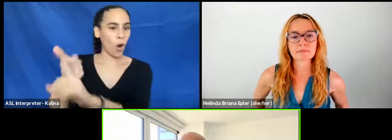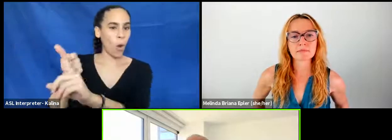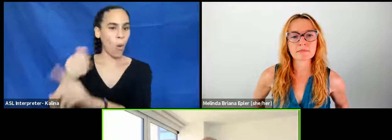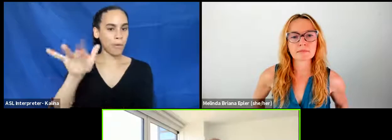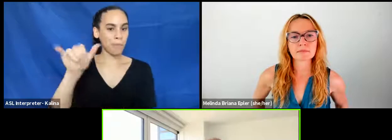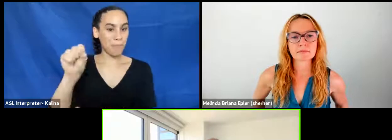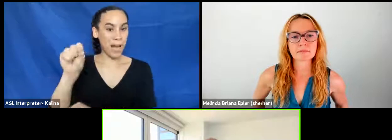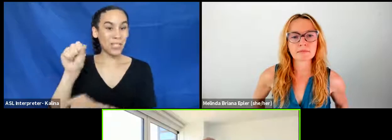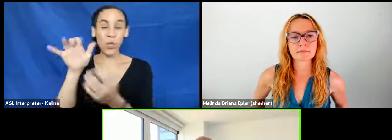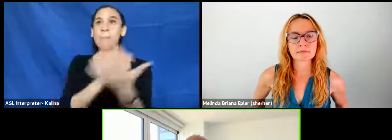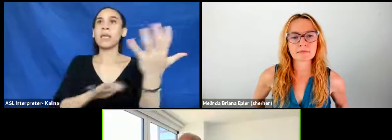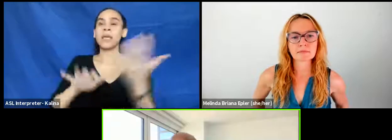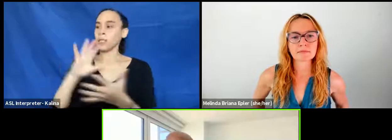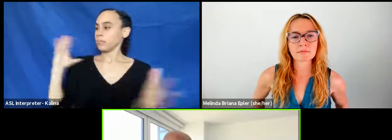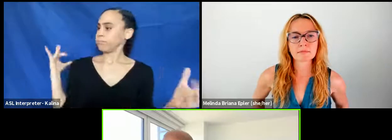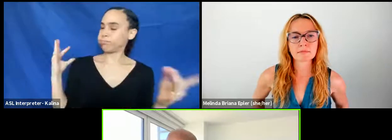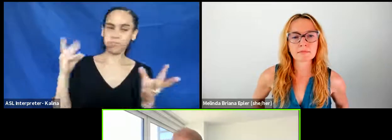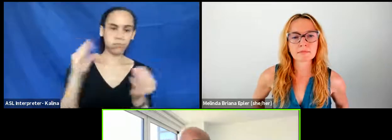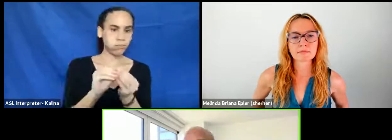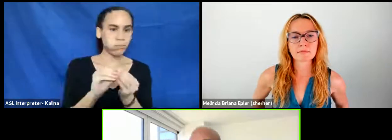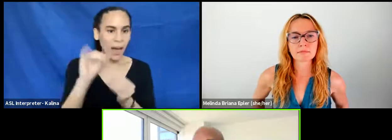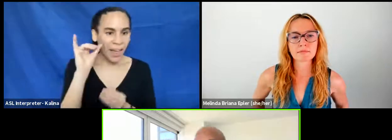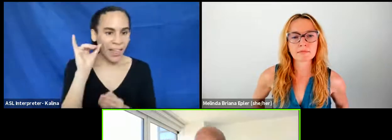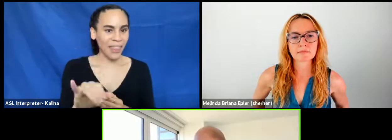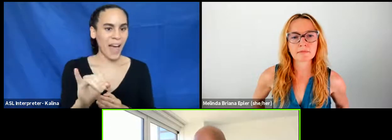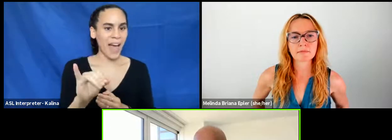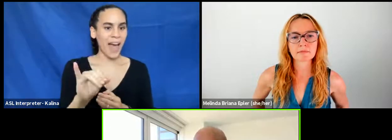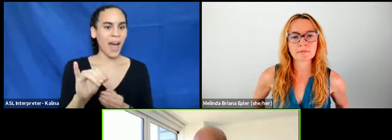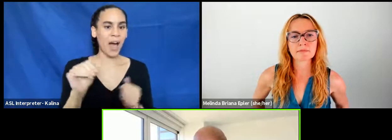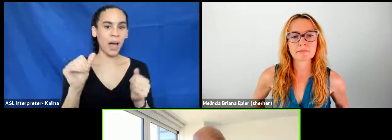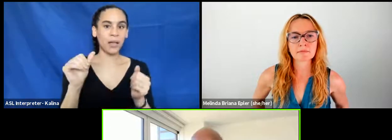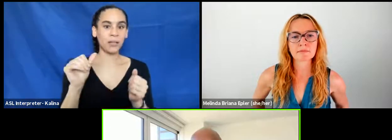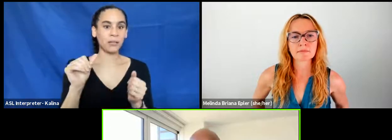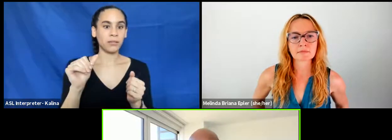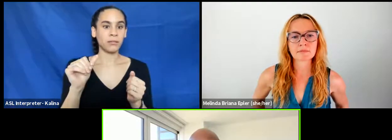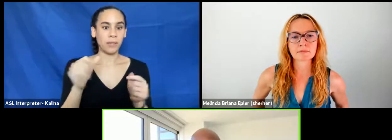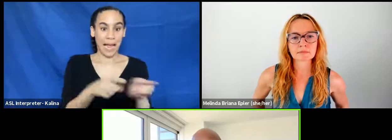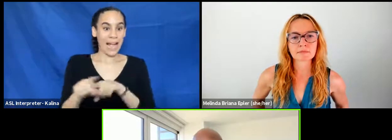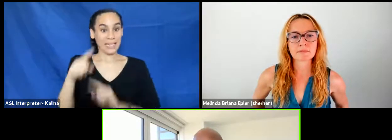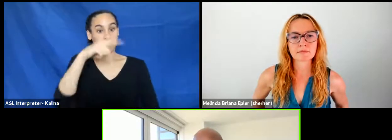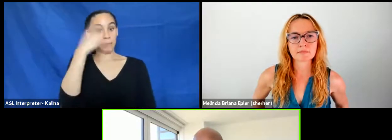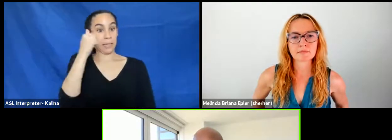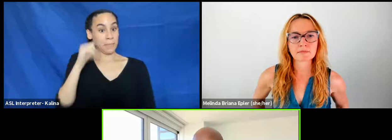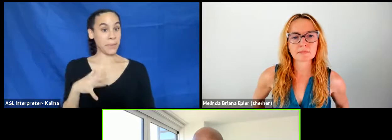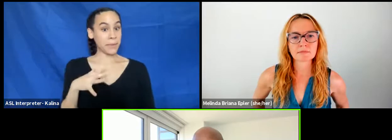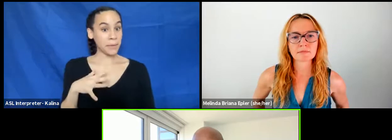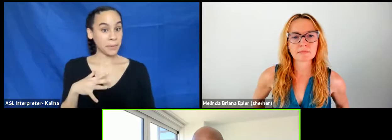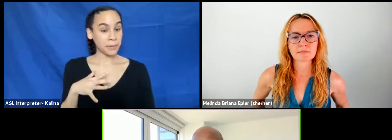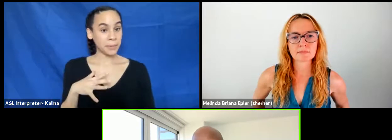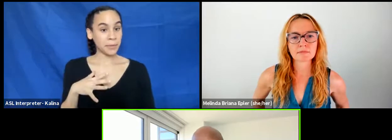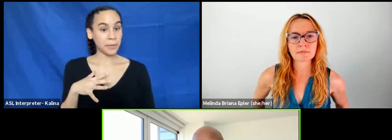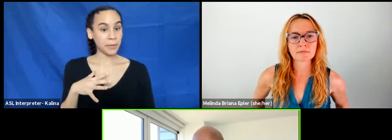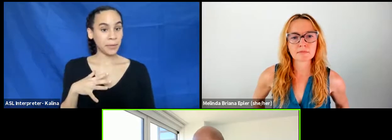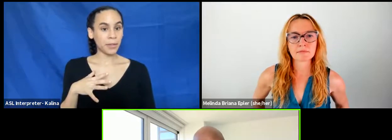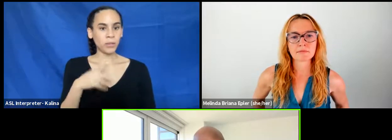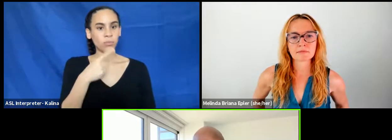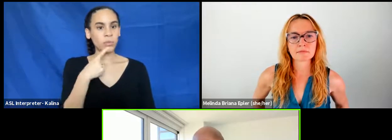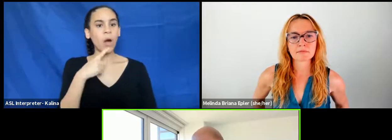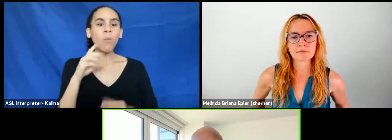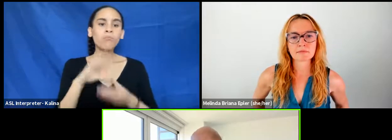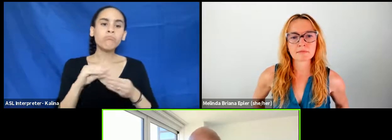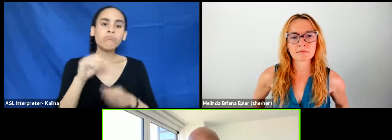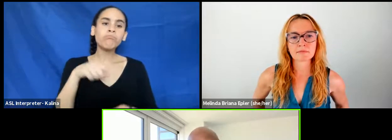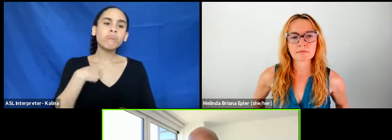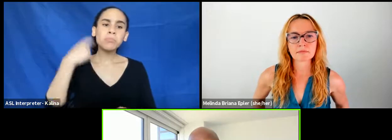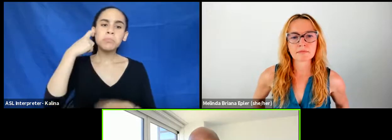combine all that with being a Black person, being a Black man, and you say you got mental health